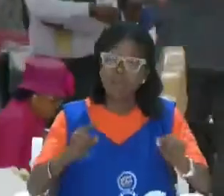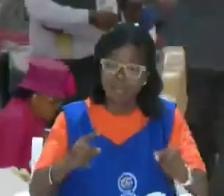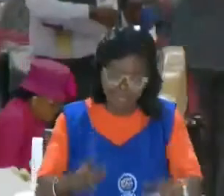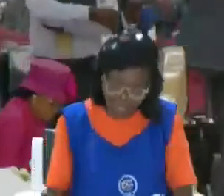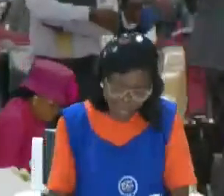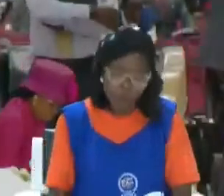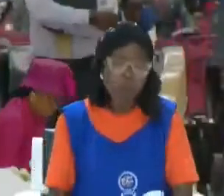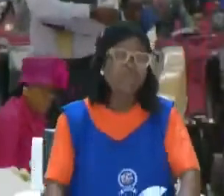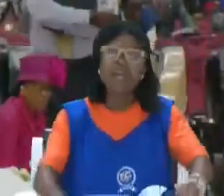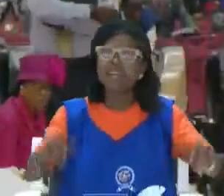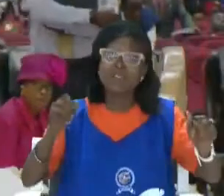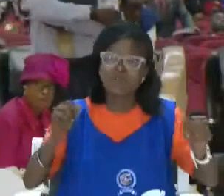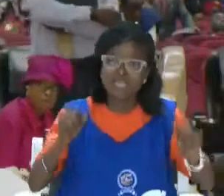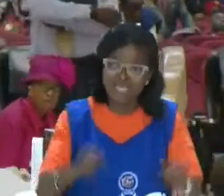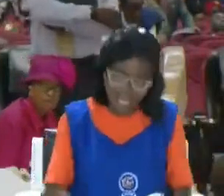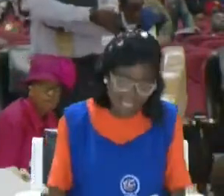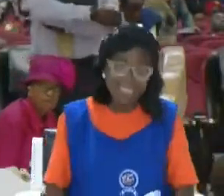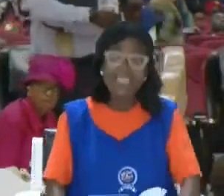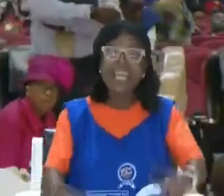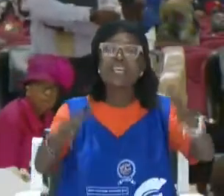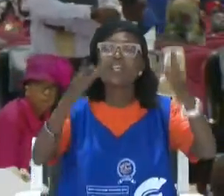Thank you, Lord.